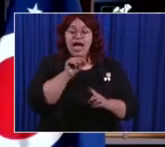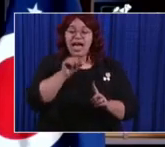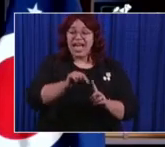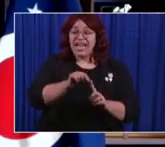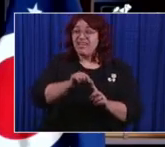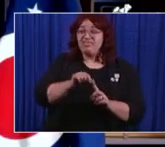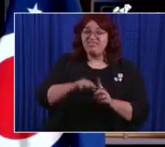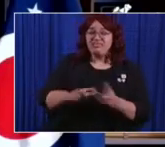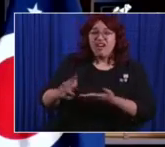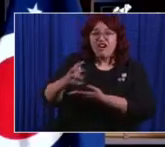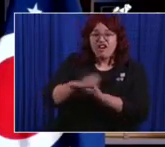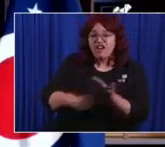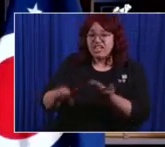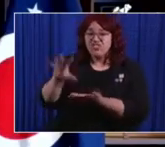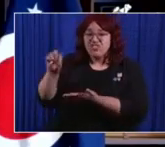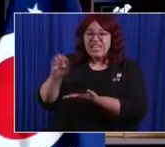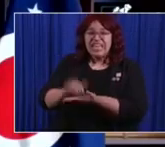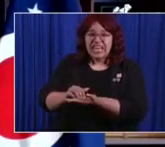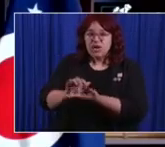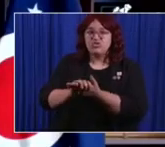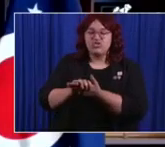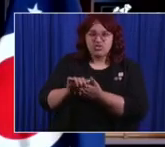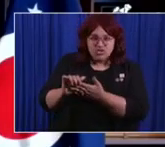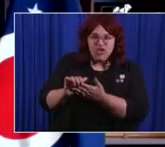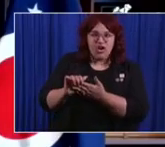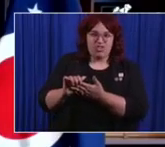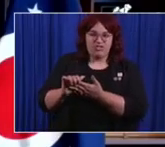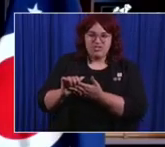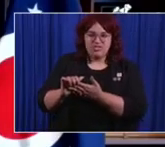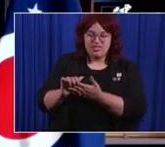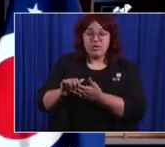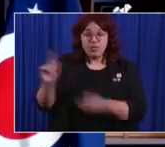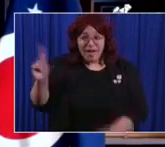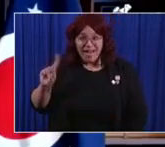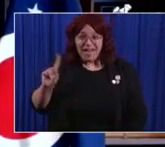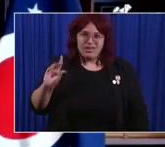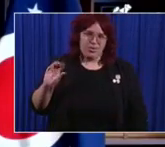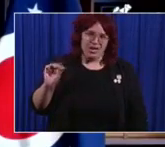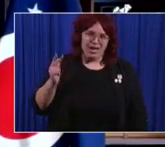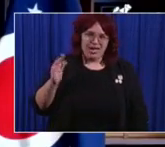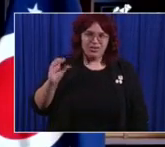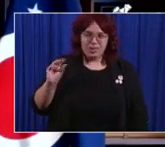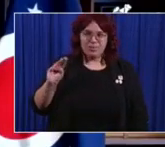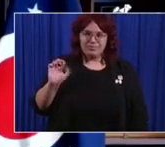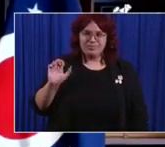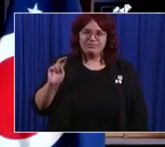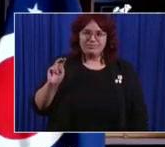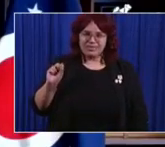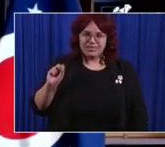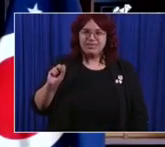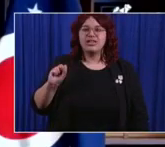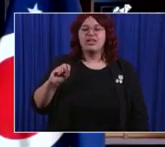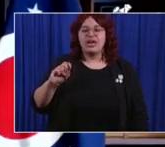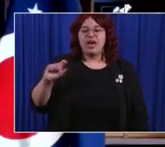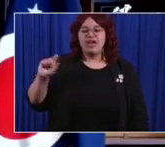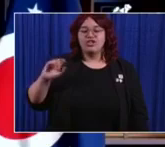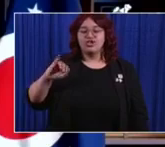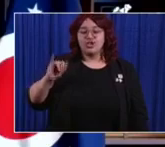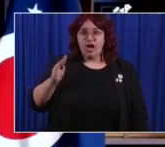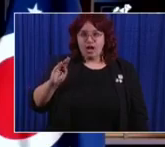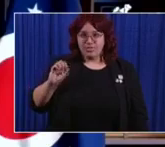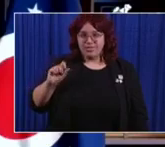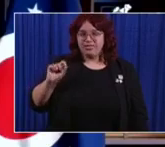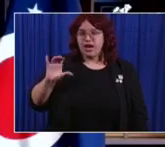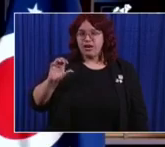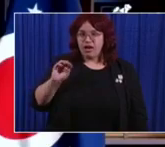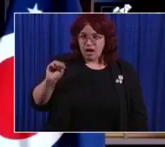low end of the economic scale. And so we're working very hard to build that partnership between removing the